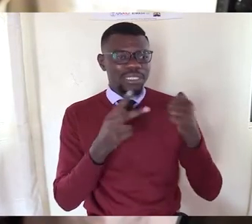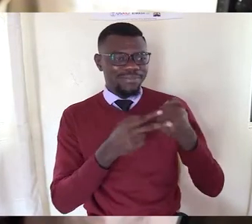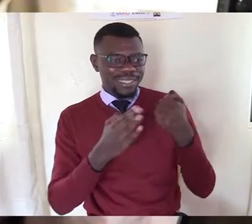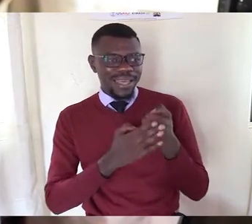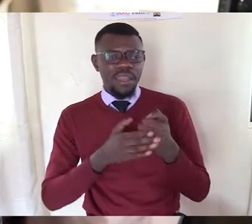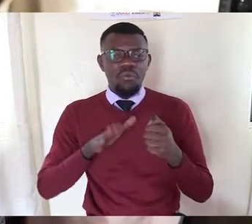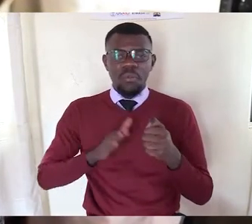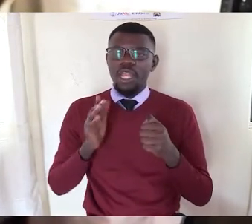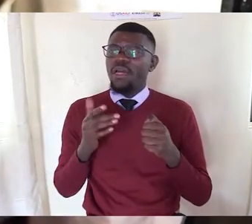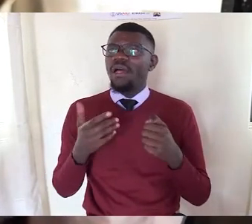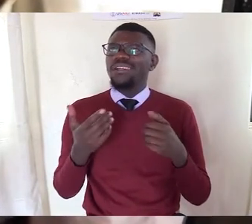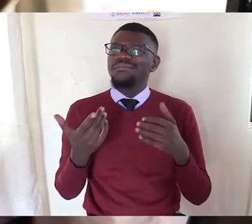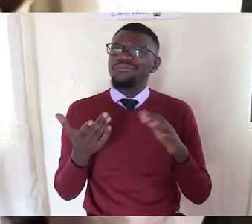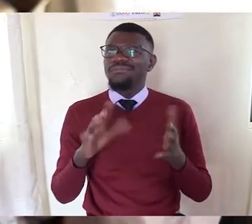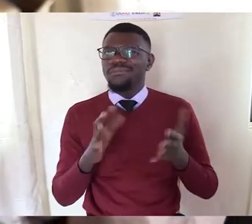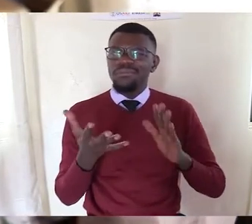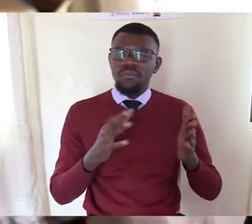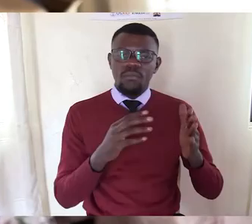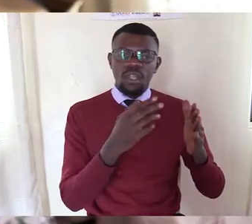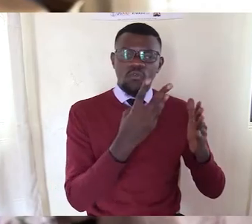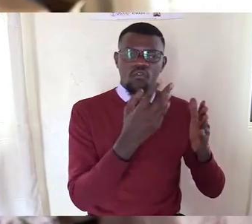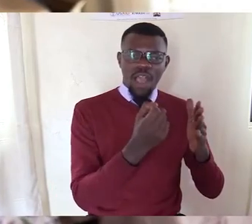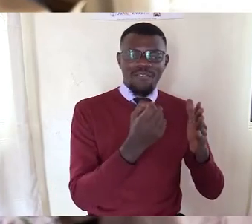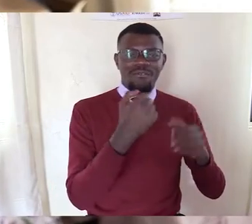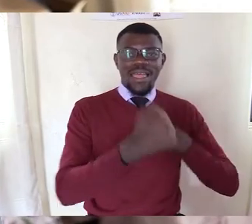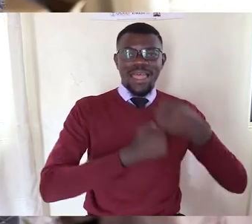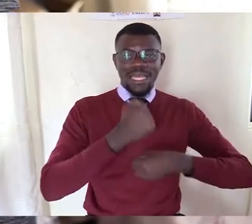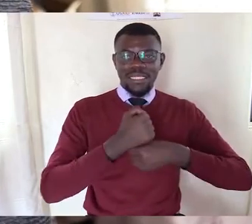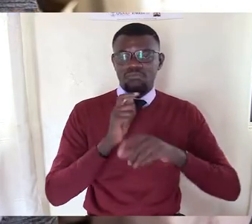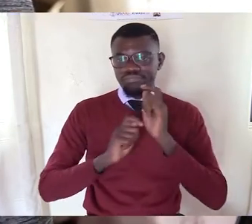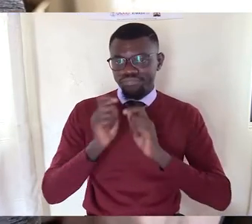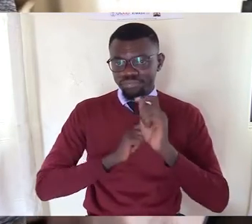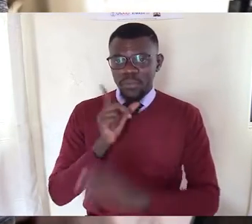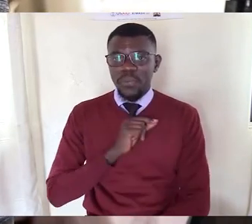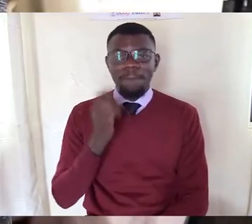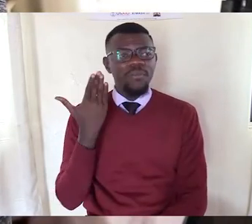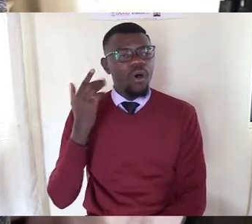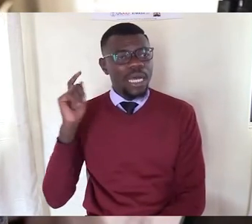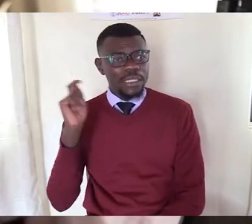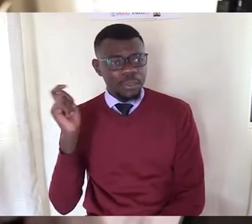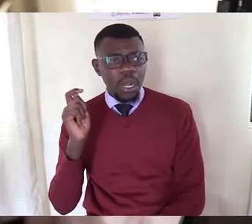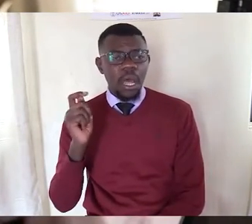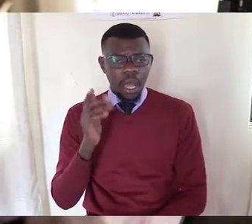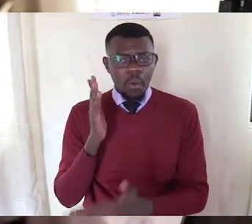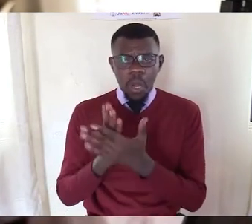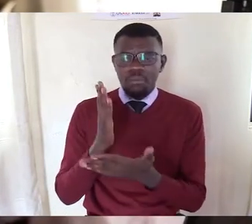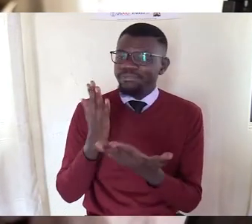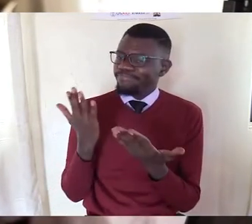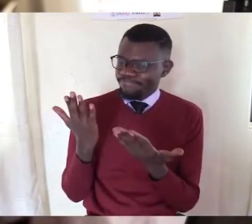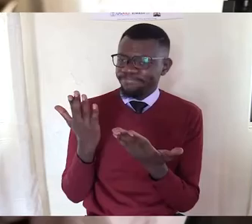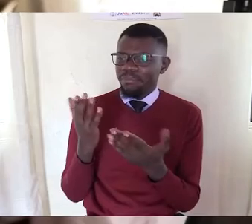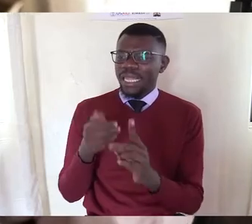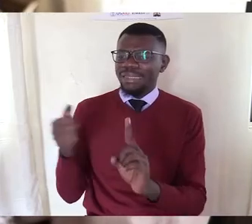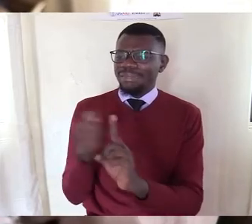women with an average age of 45 were interviewed. Their testimonies confirmed that SGBV was